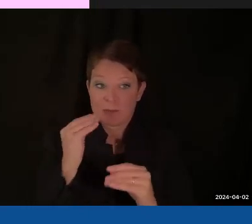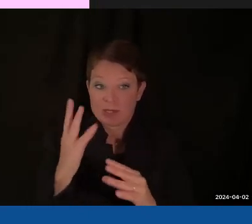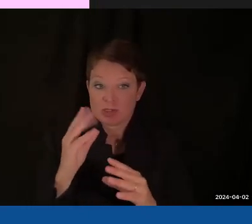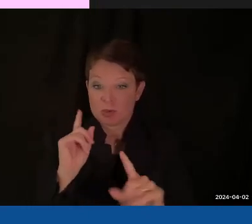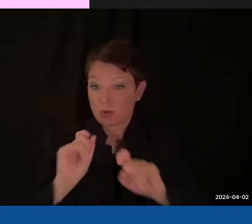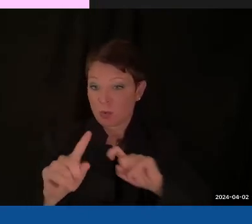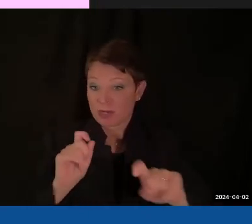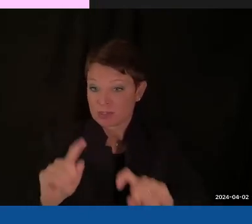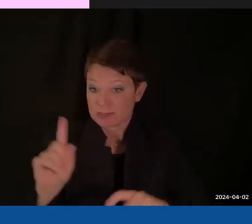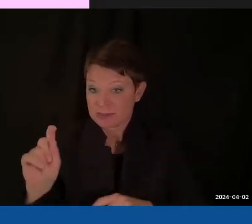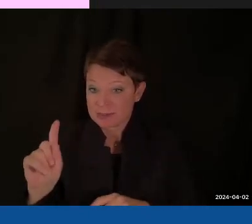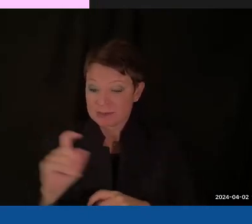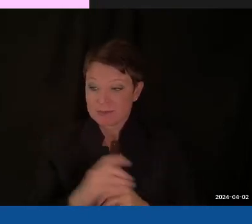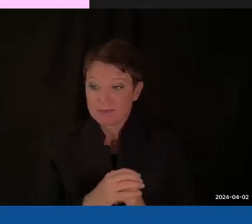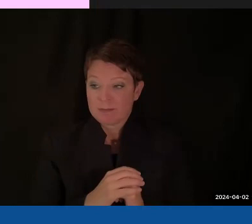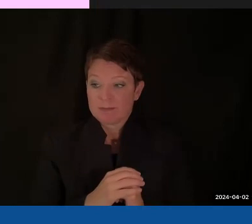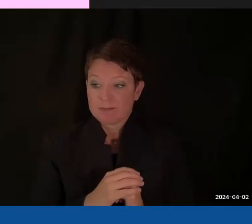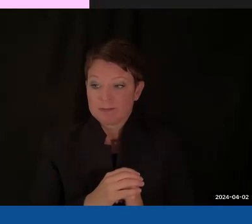questions?